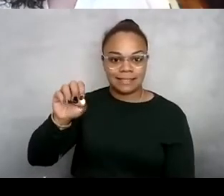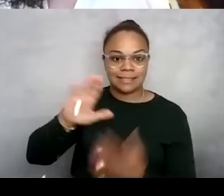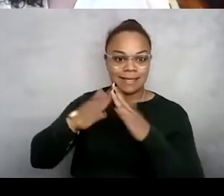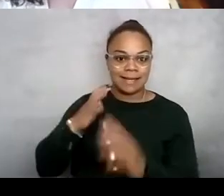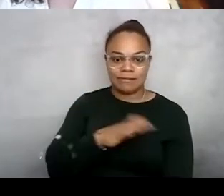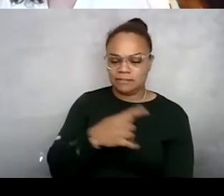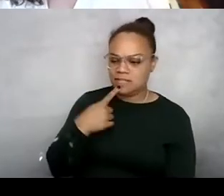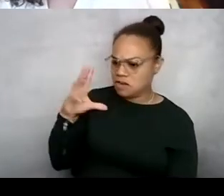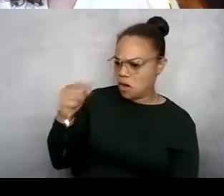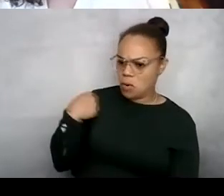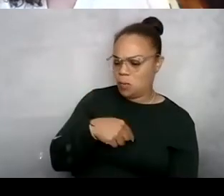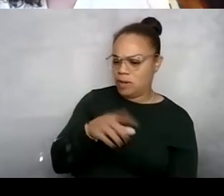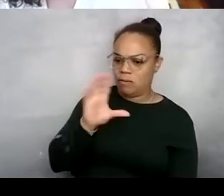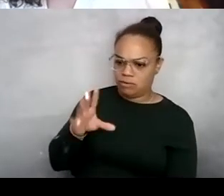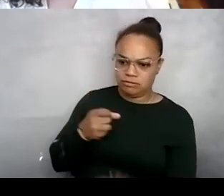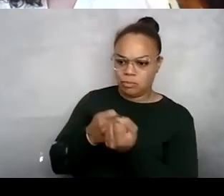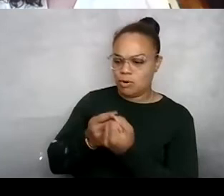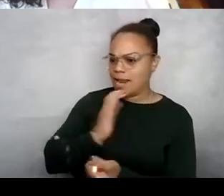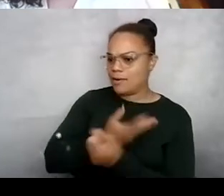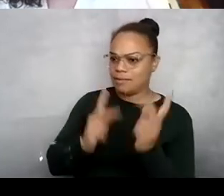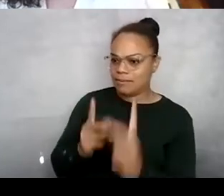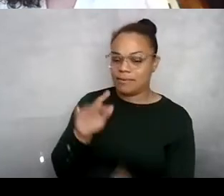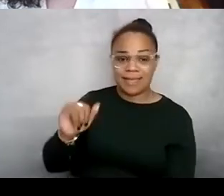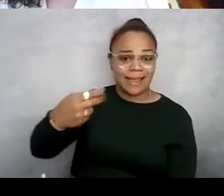for our people. They took the HB2 thing,